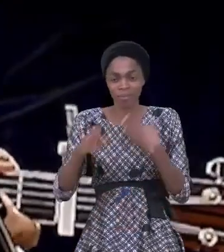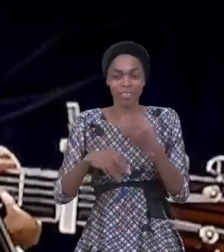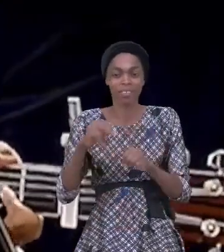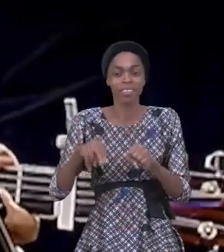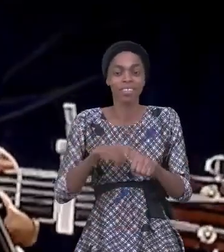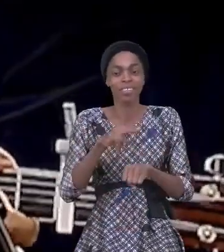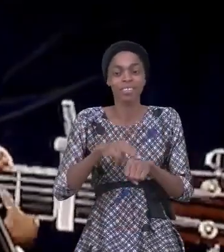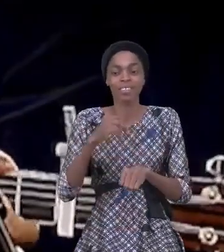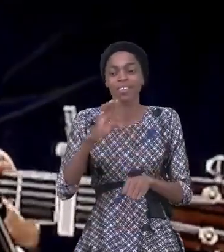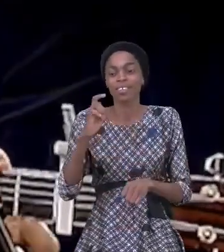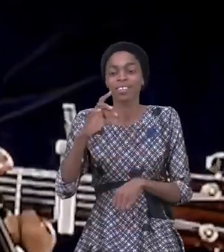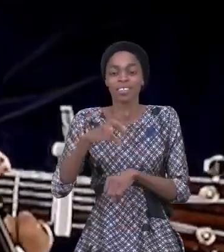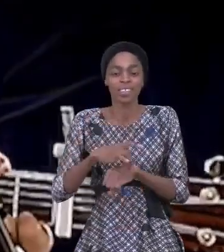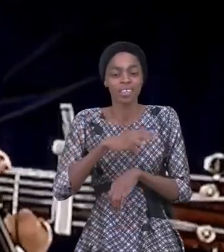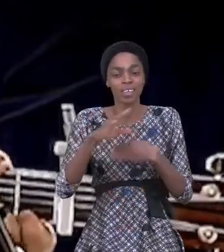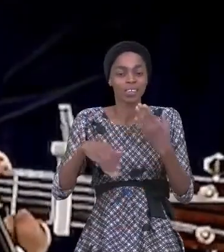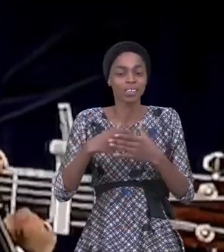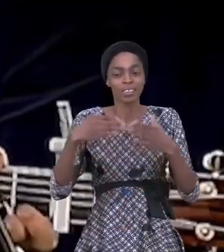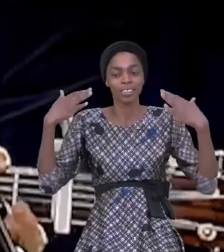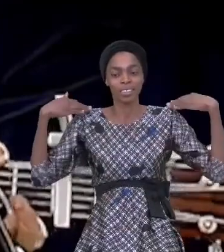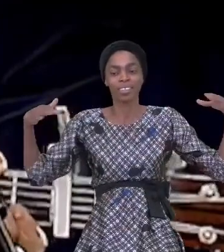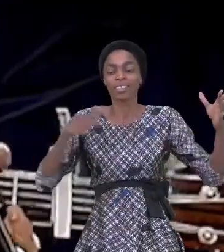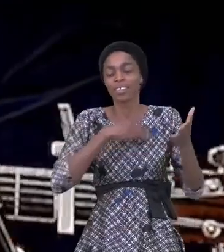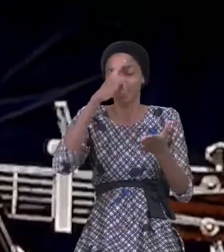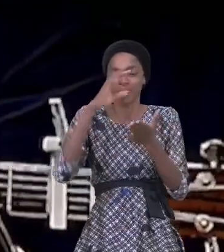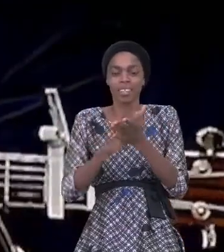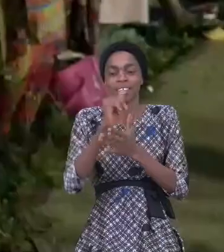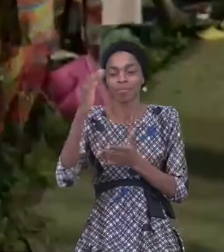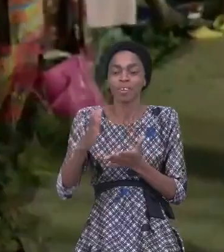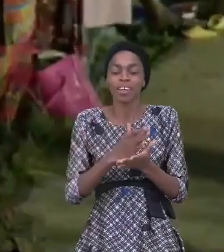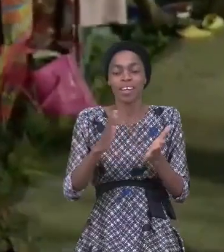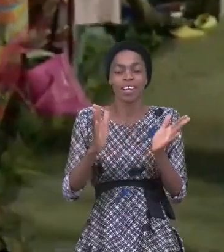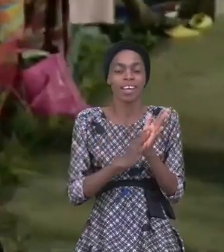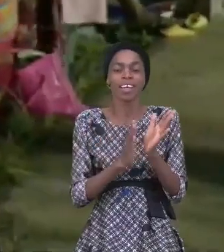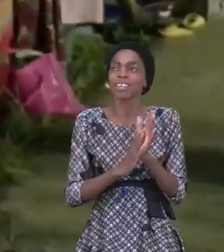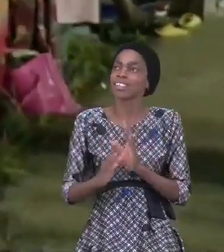Of the earth, all the angels and the saints sing